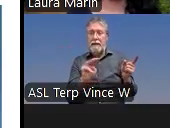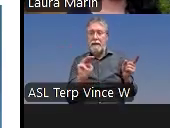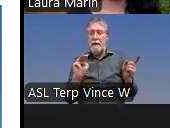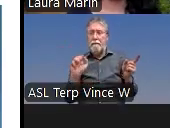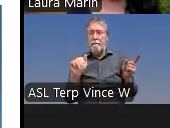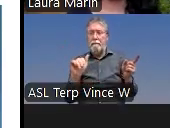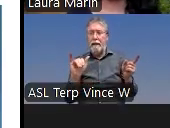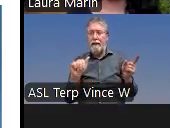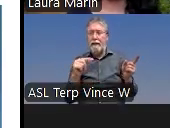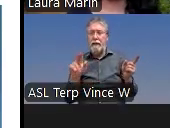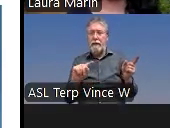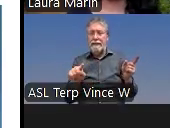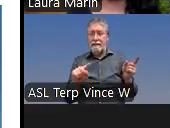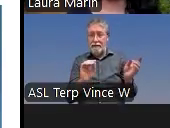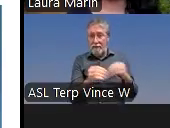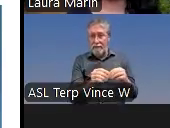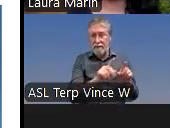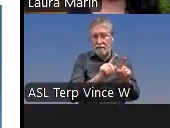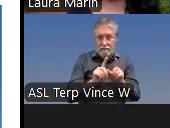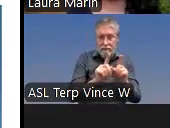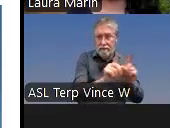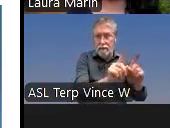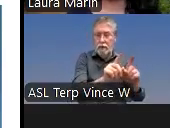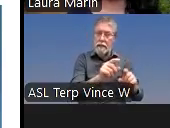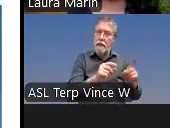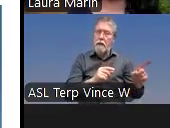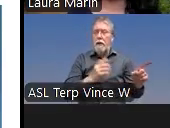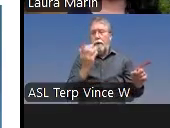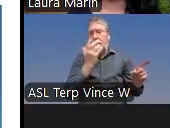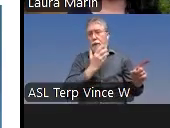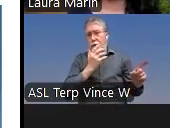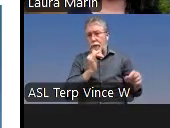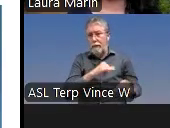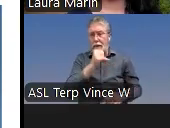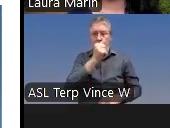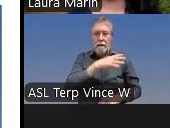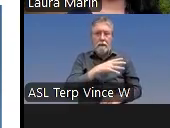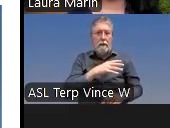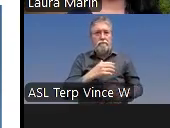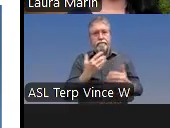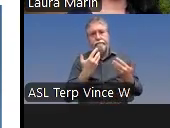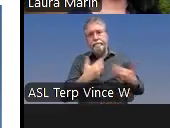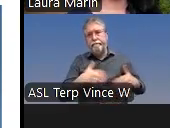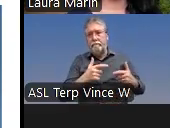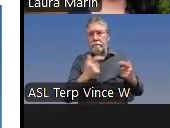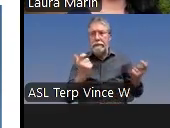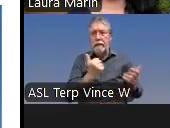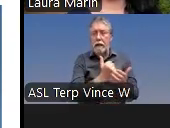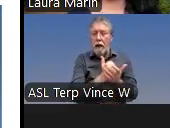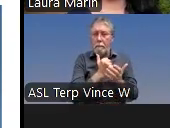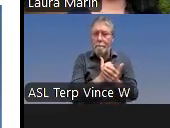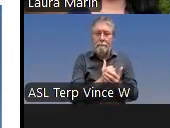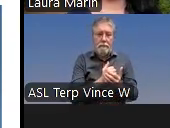office and a couple other folks. He's been very helpful in providing the footwork and so